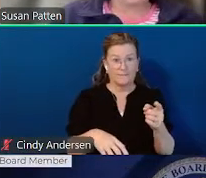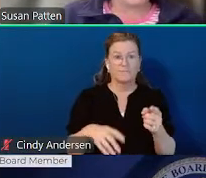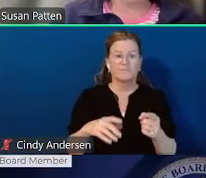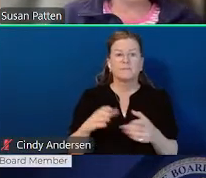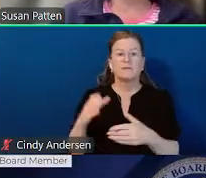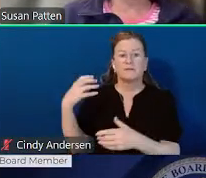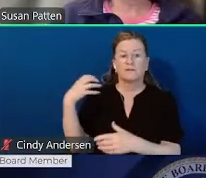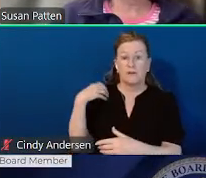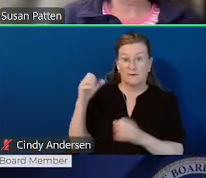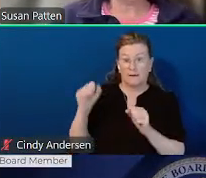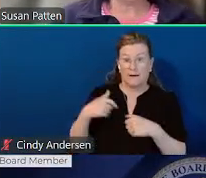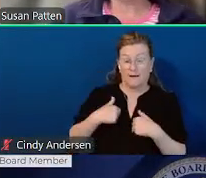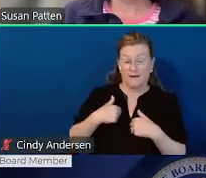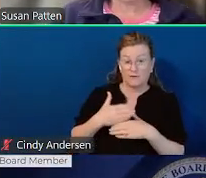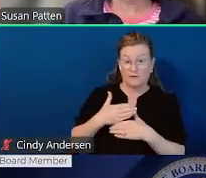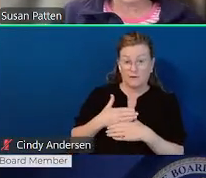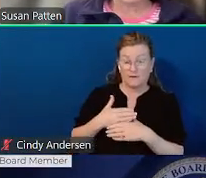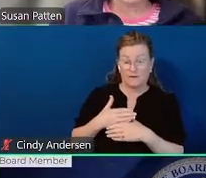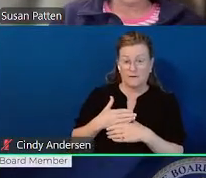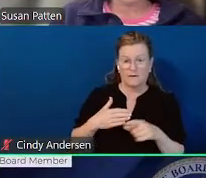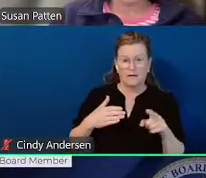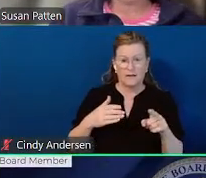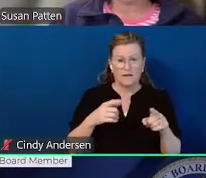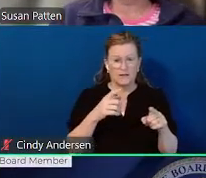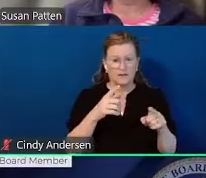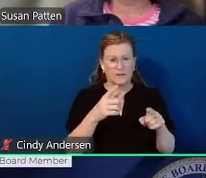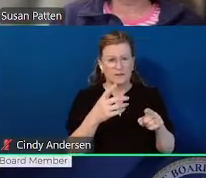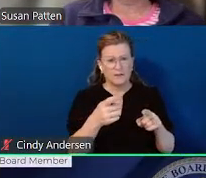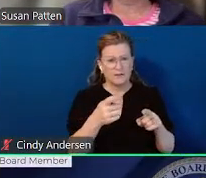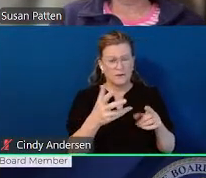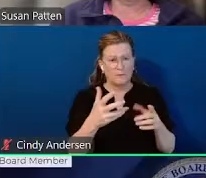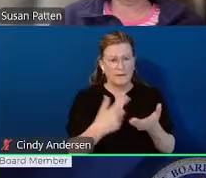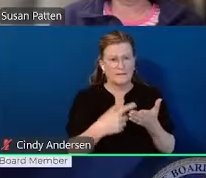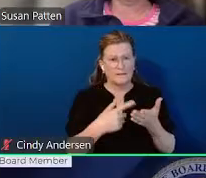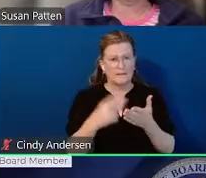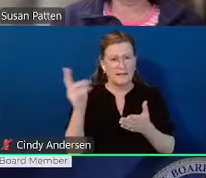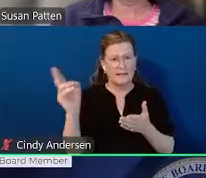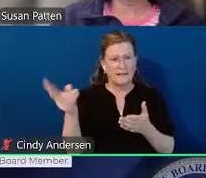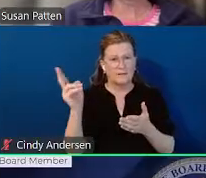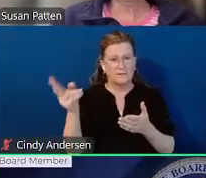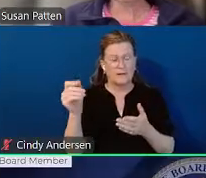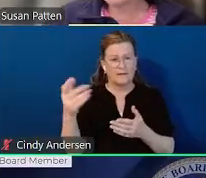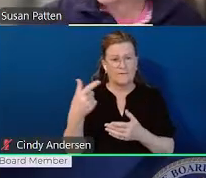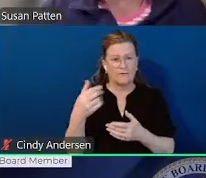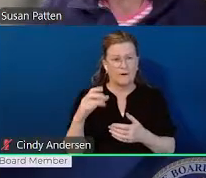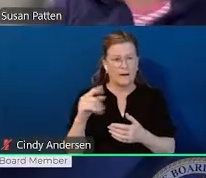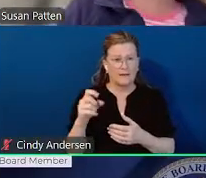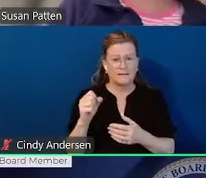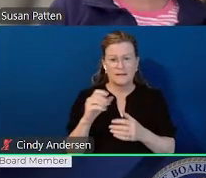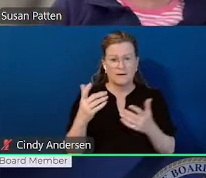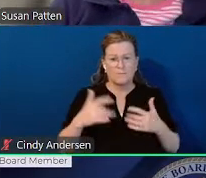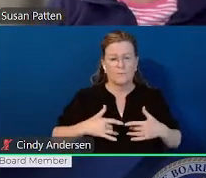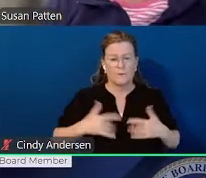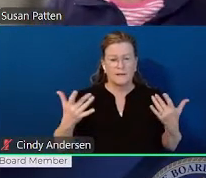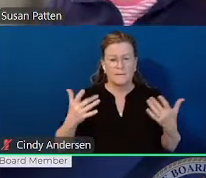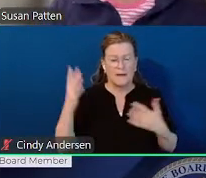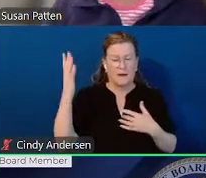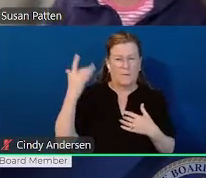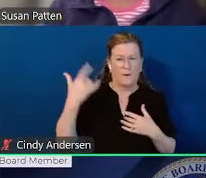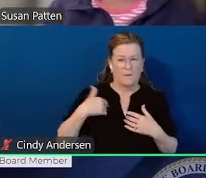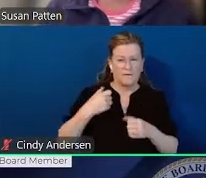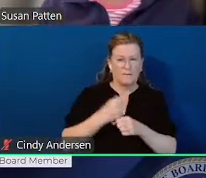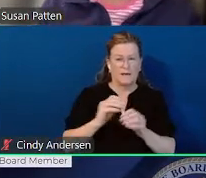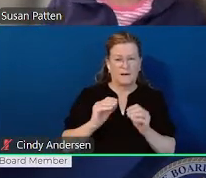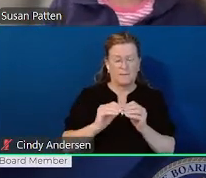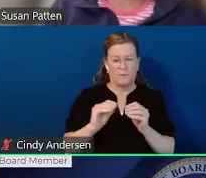Chair, if I may. Yeah, so do you want to kind of discuss the history of these grants and kind of where we're at and why we've made it more